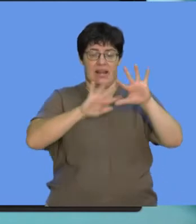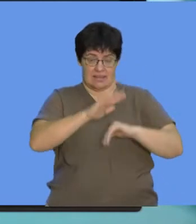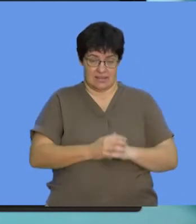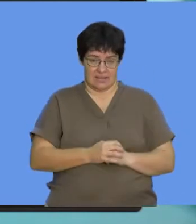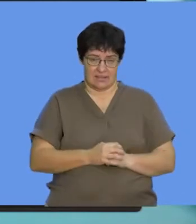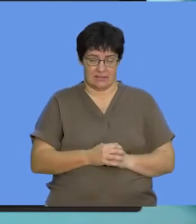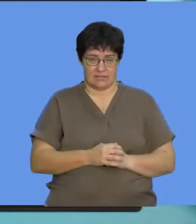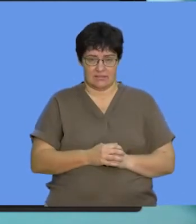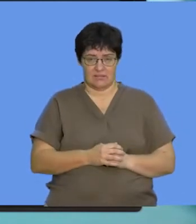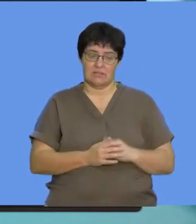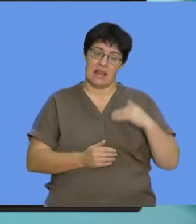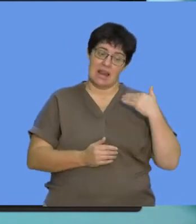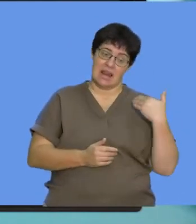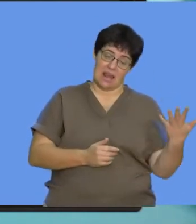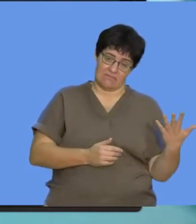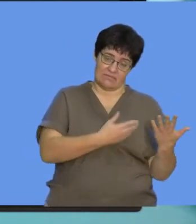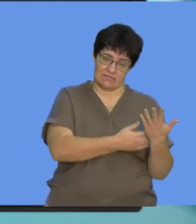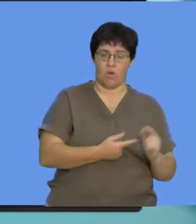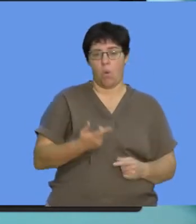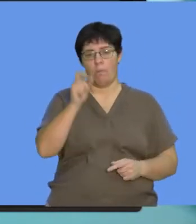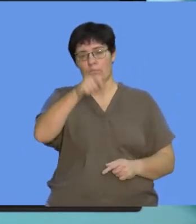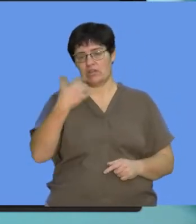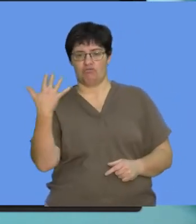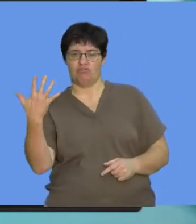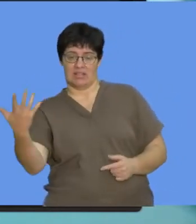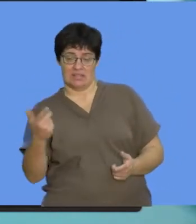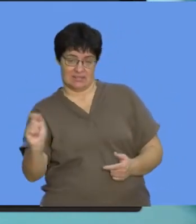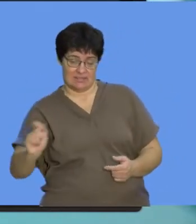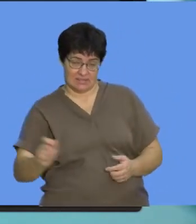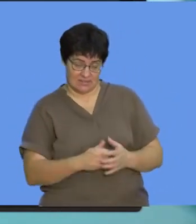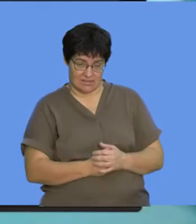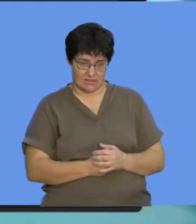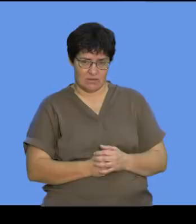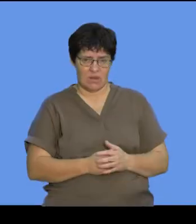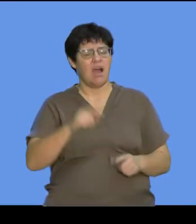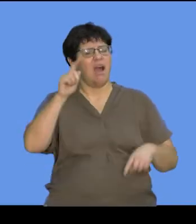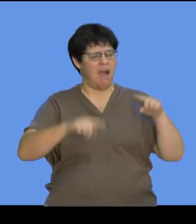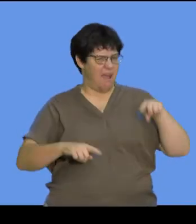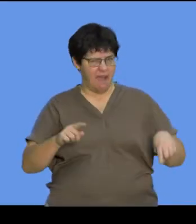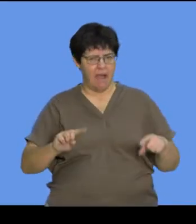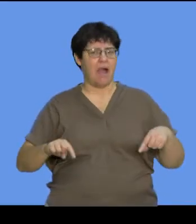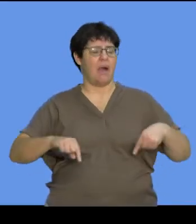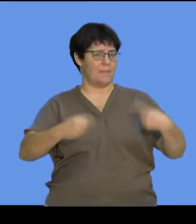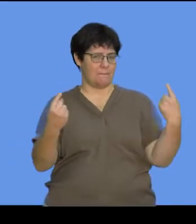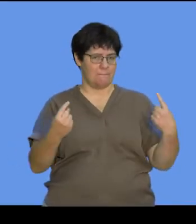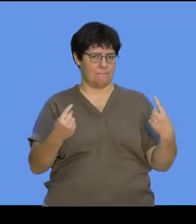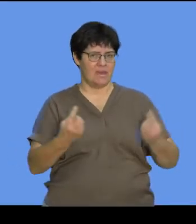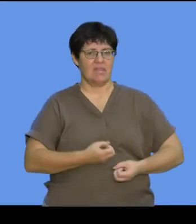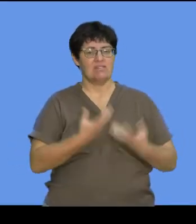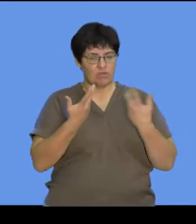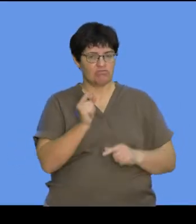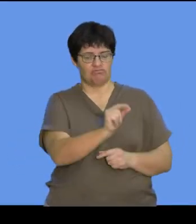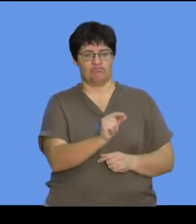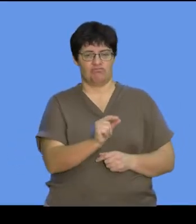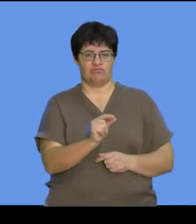color. If we think of left-handed and right-handedness, those are the different or the alternative forms of